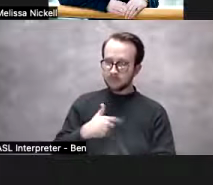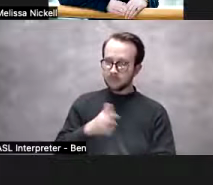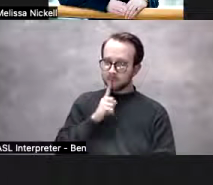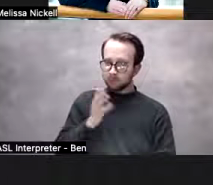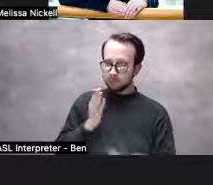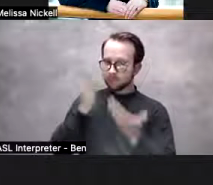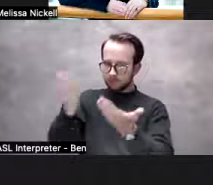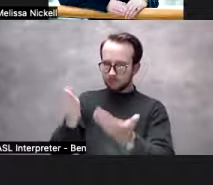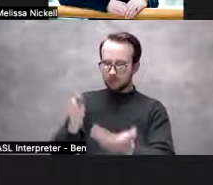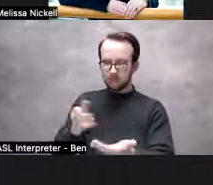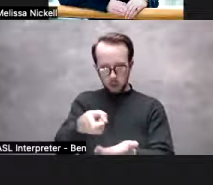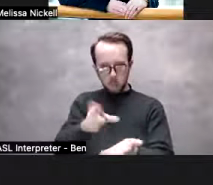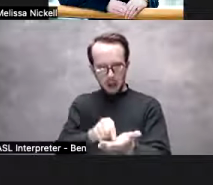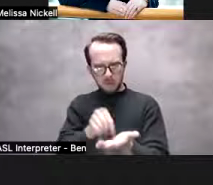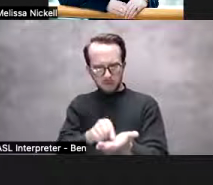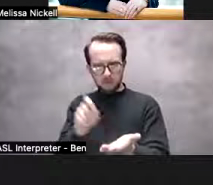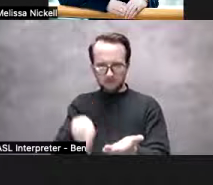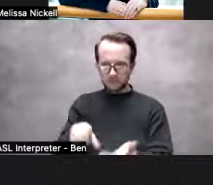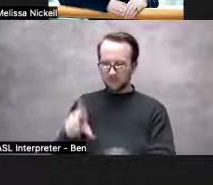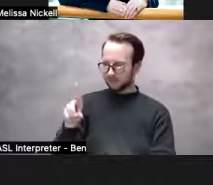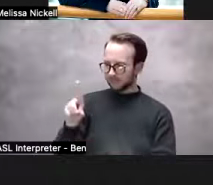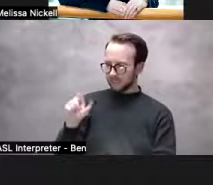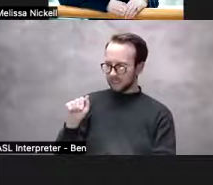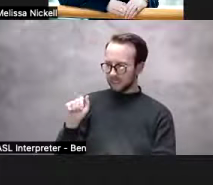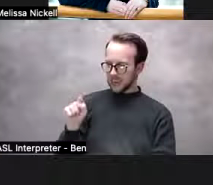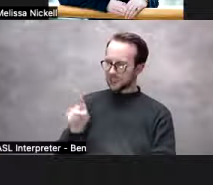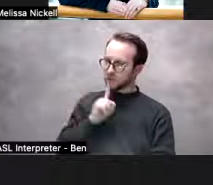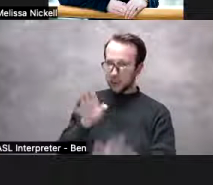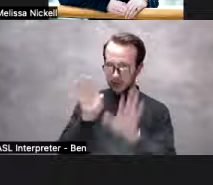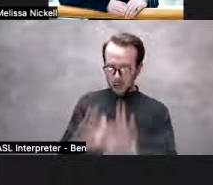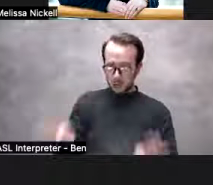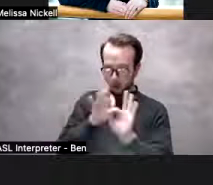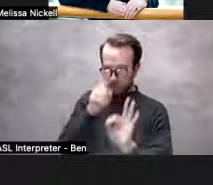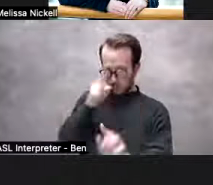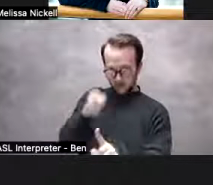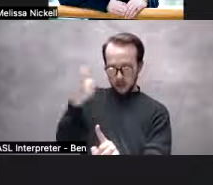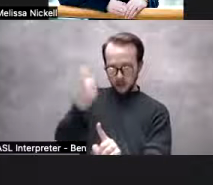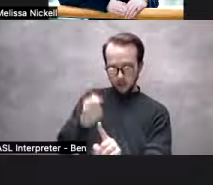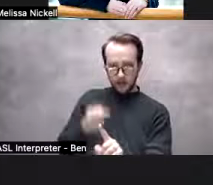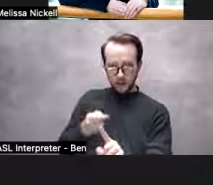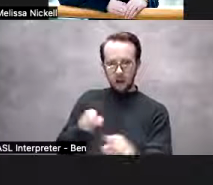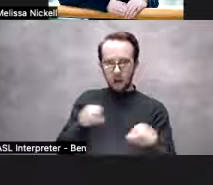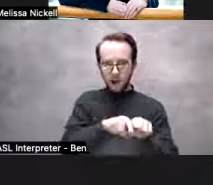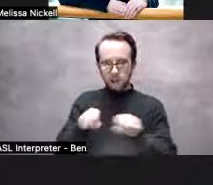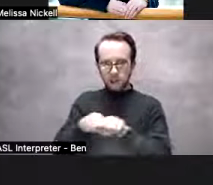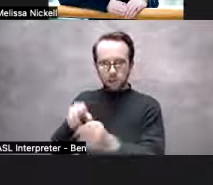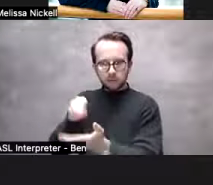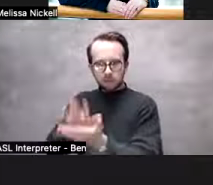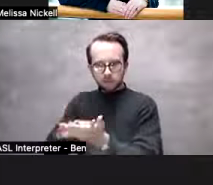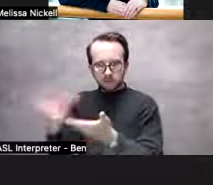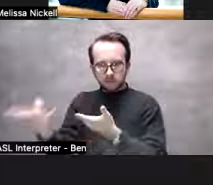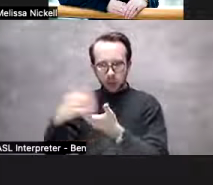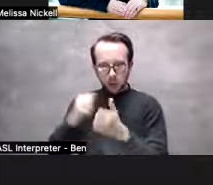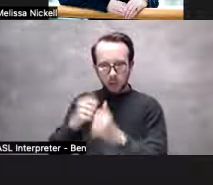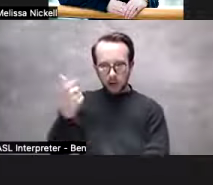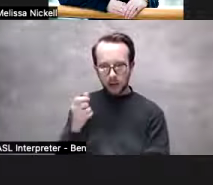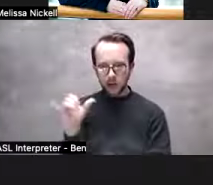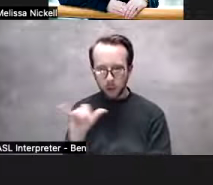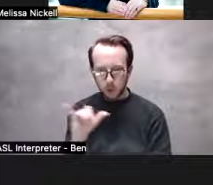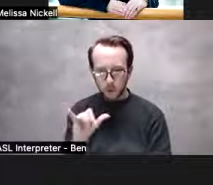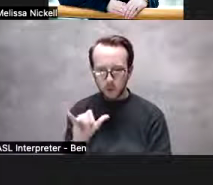you've published the data, if the data is really important for that grant, I would also put it into your grant as well, okay? Now,